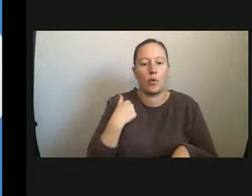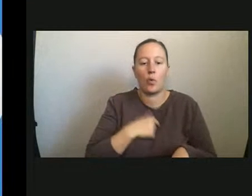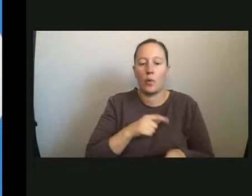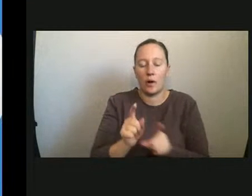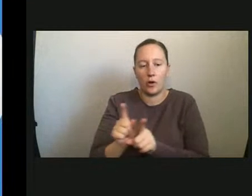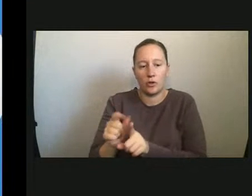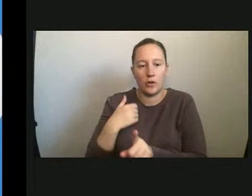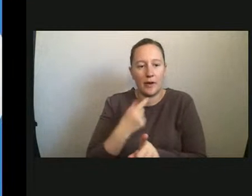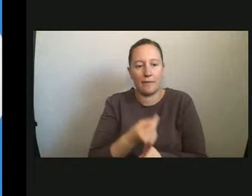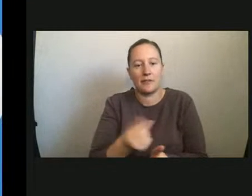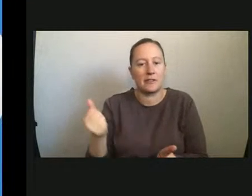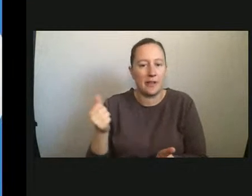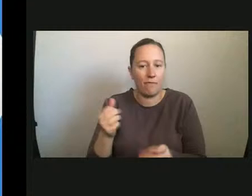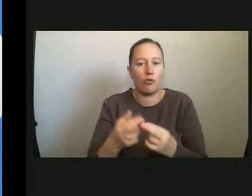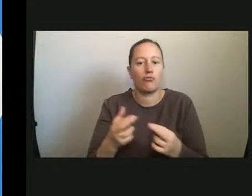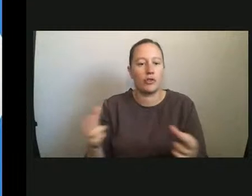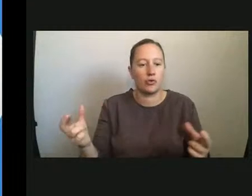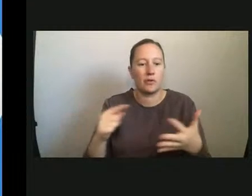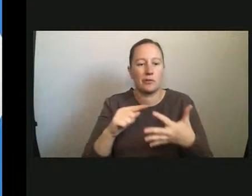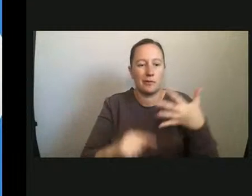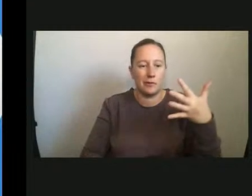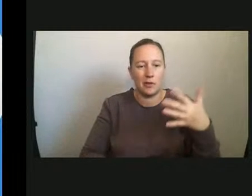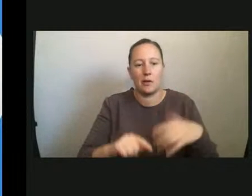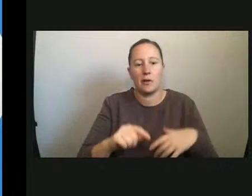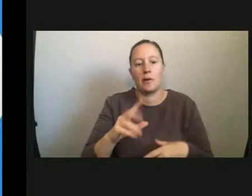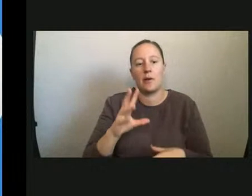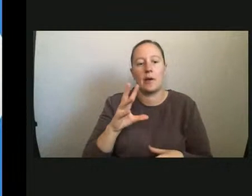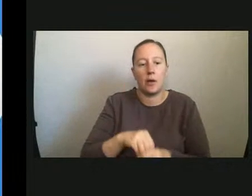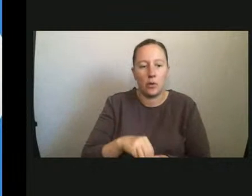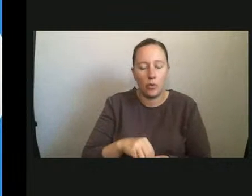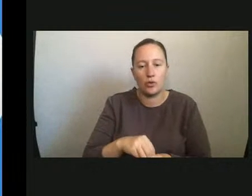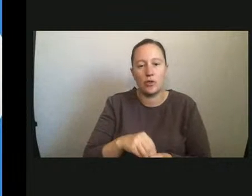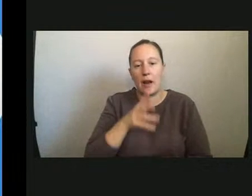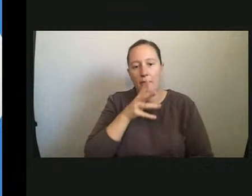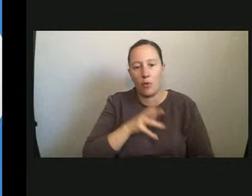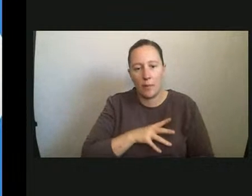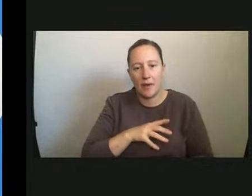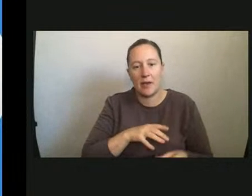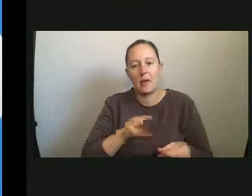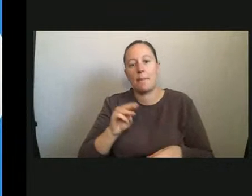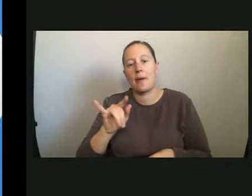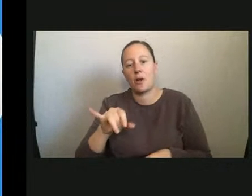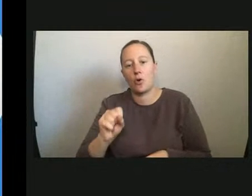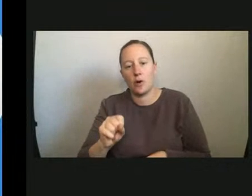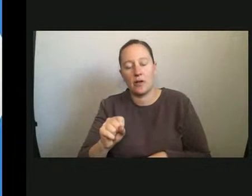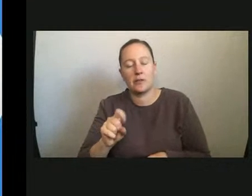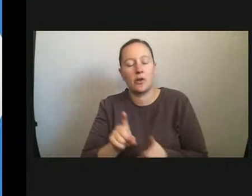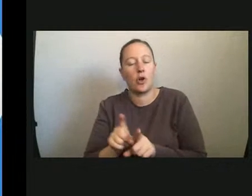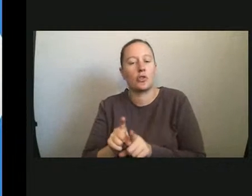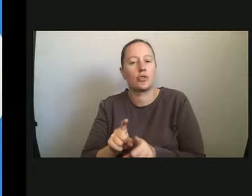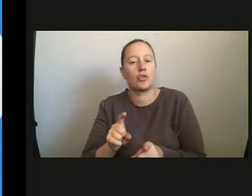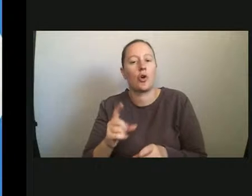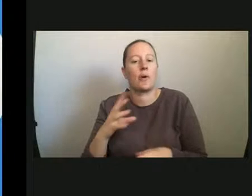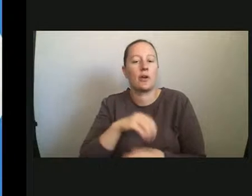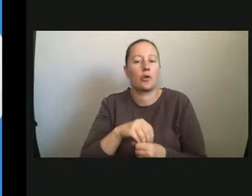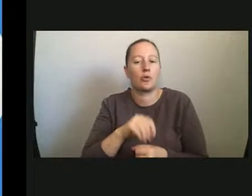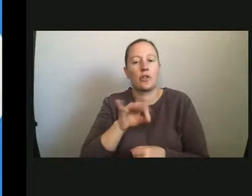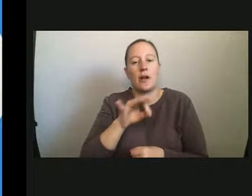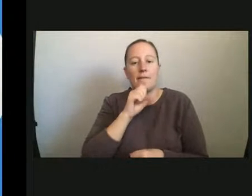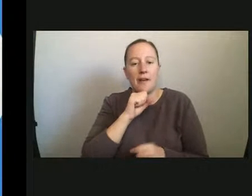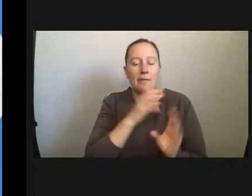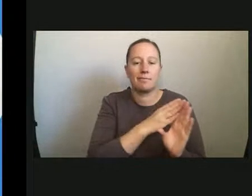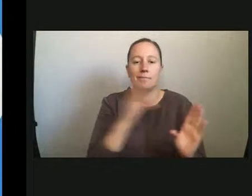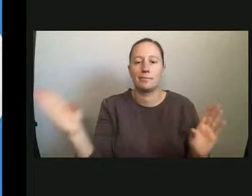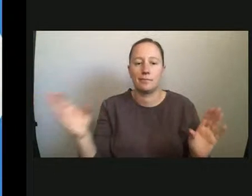have a number of resources on inclusion of women and minorities and inclusion across the lifespan. And you can reach me at the